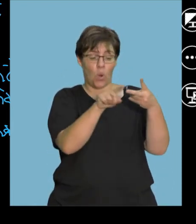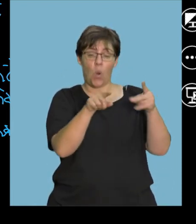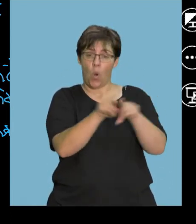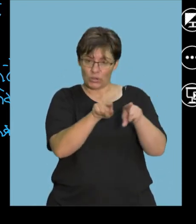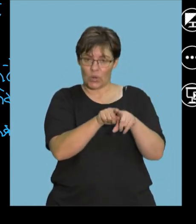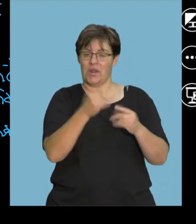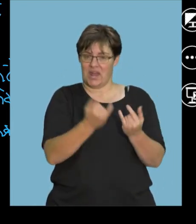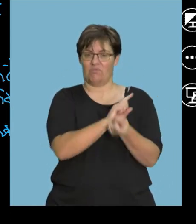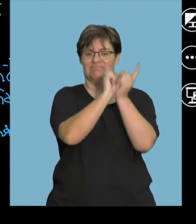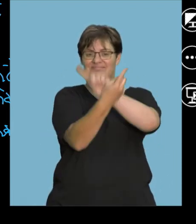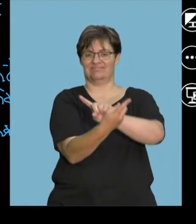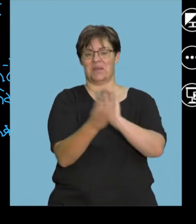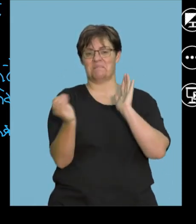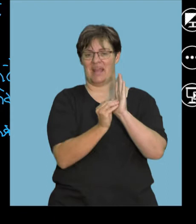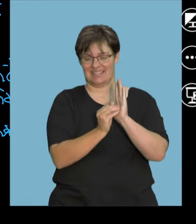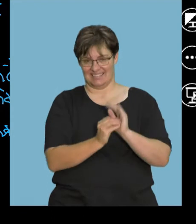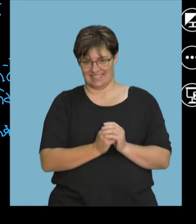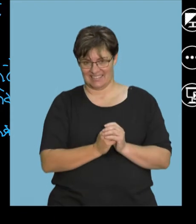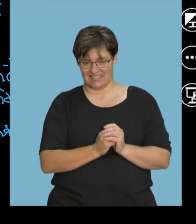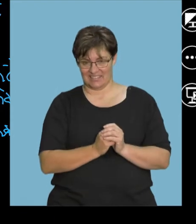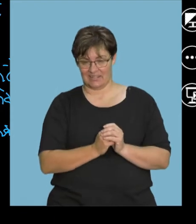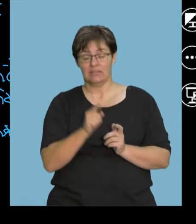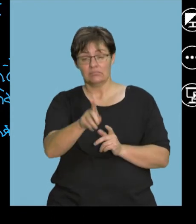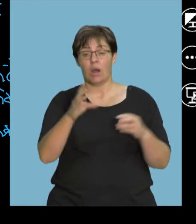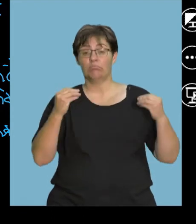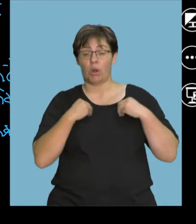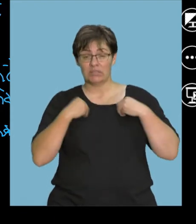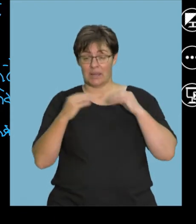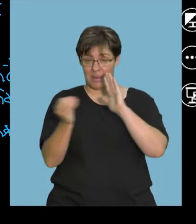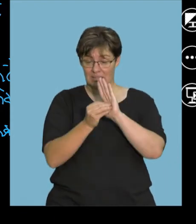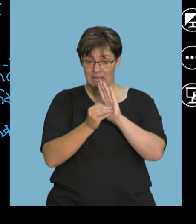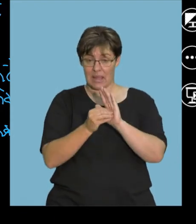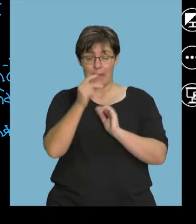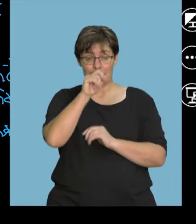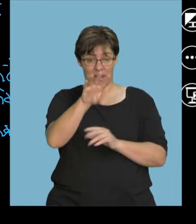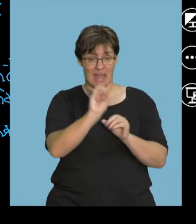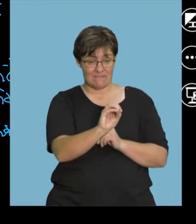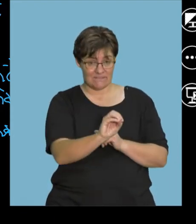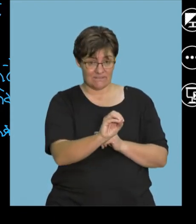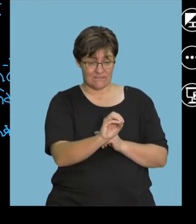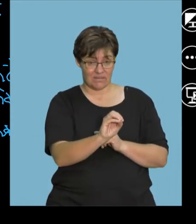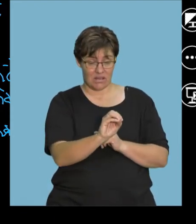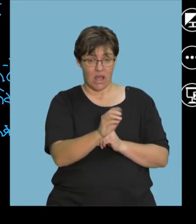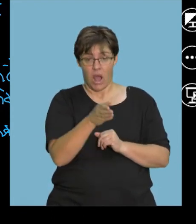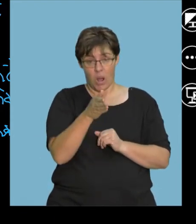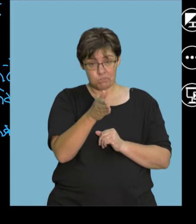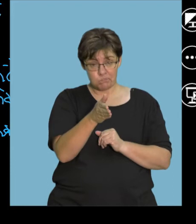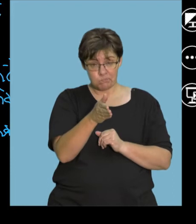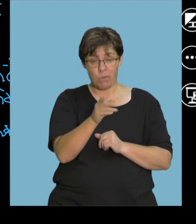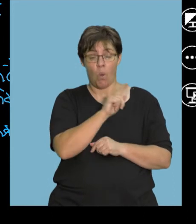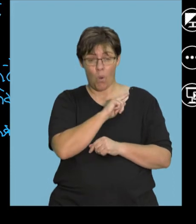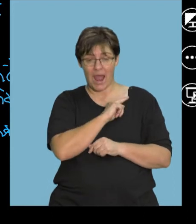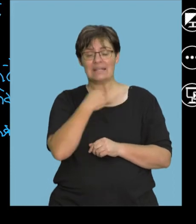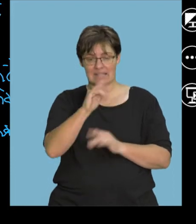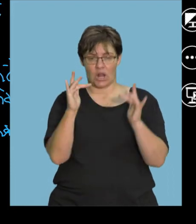this case, it's also a magnet in itself. But these magnetic properties that these pins have can